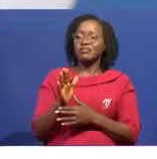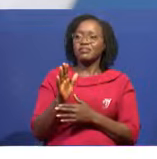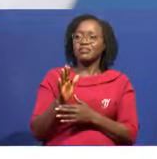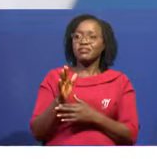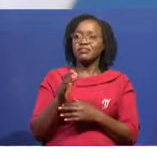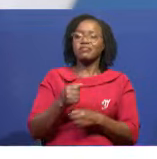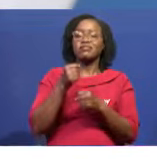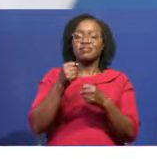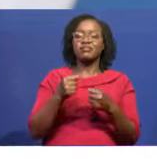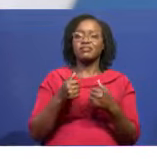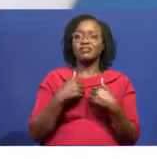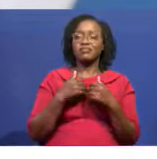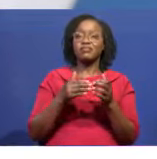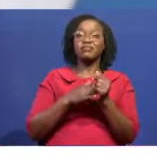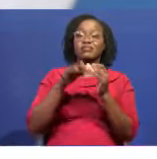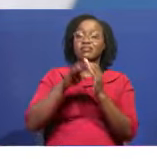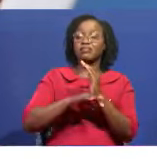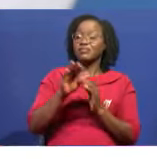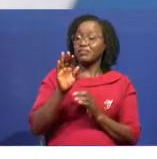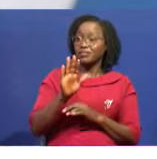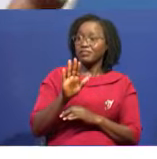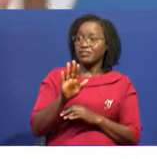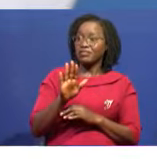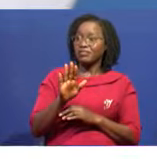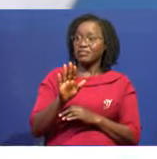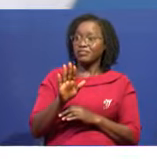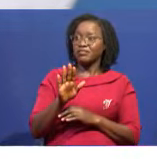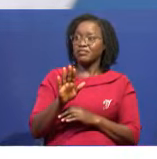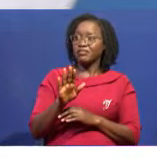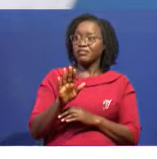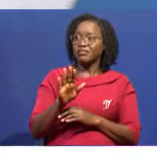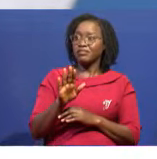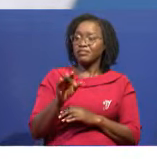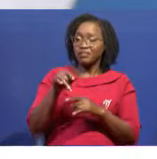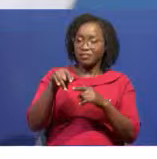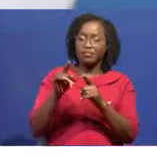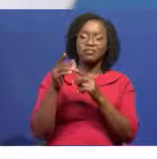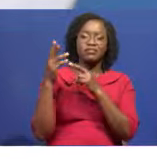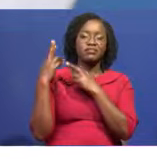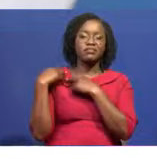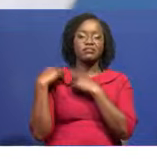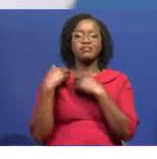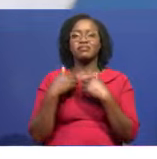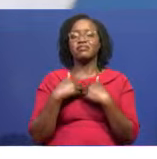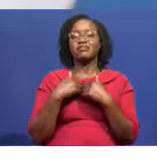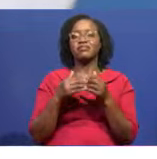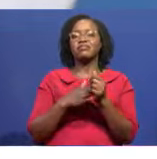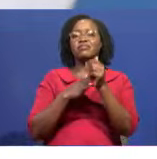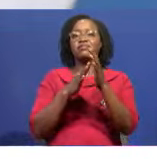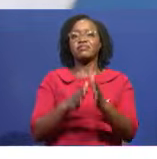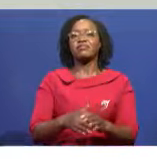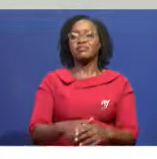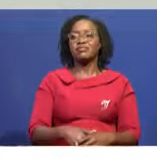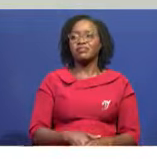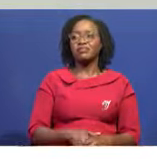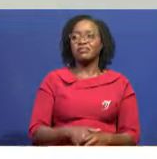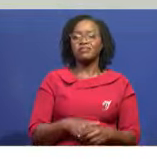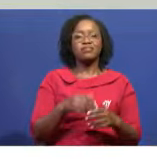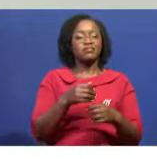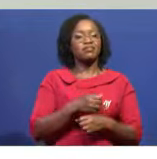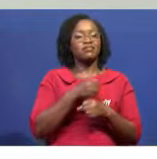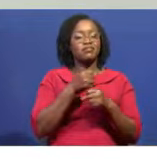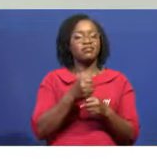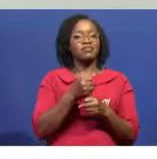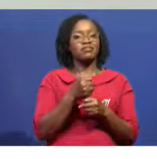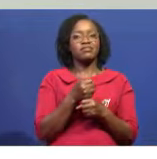have trust in your leadership. So the ball is really on their court as the leaders who are serving us in this country. And to build trust in